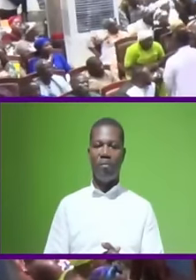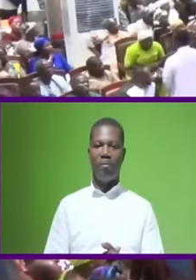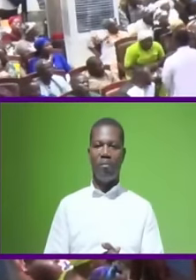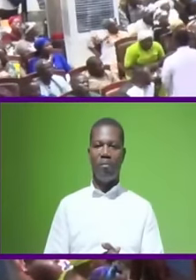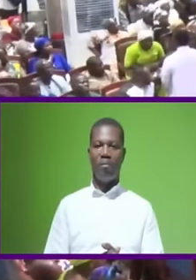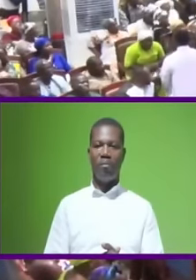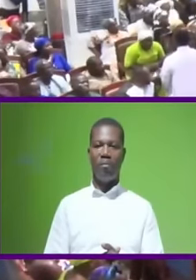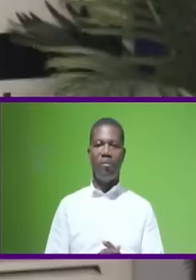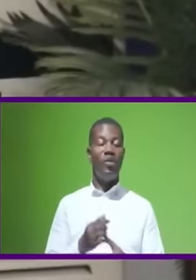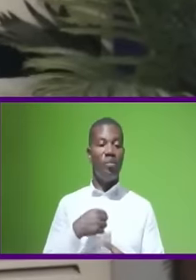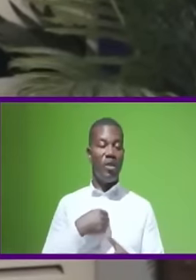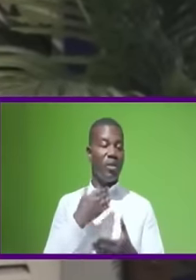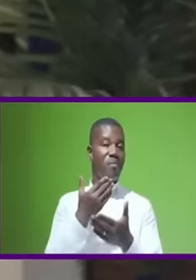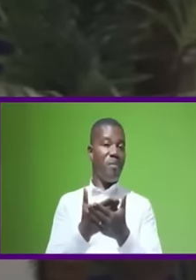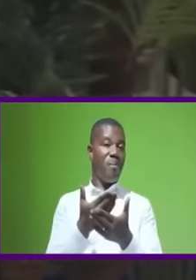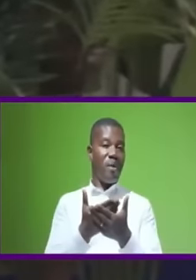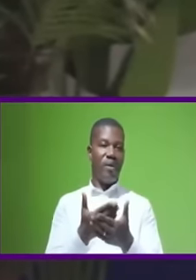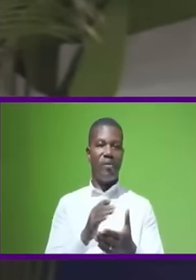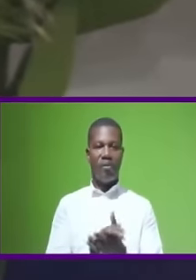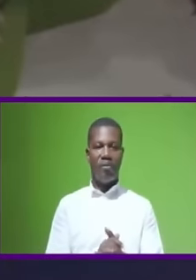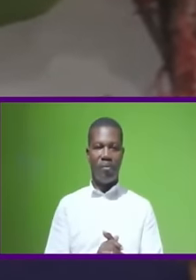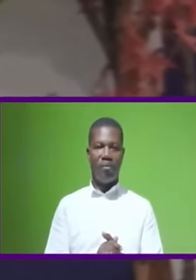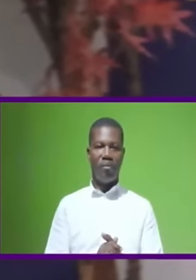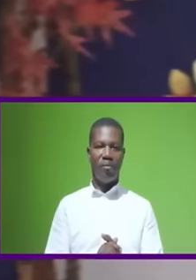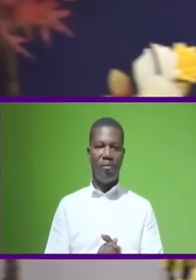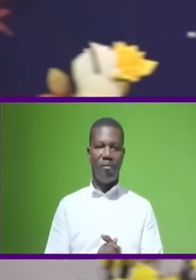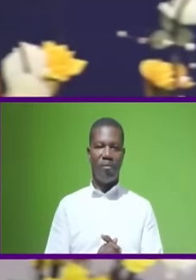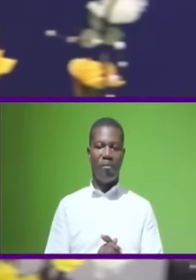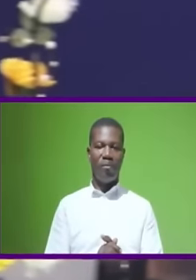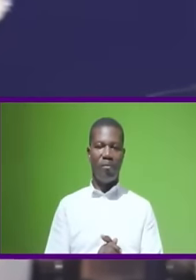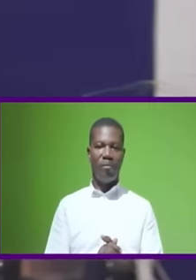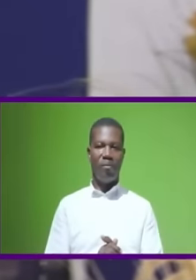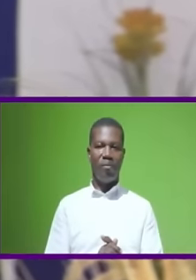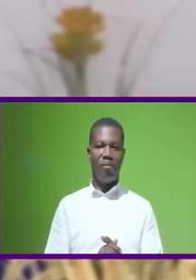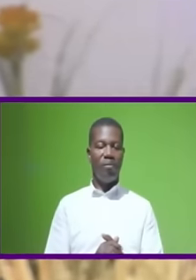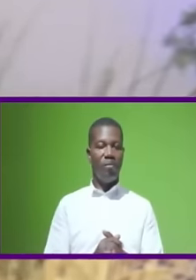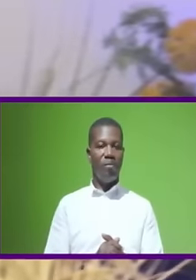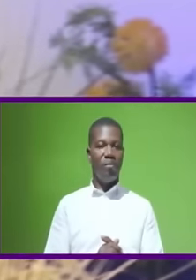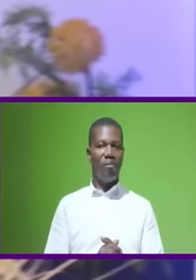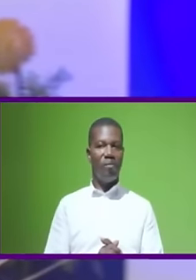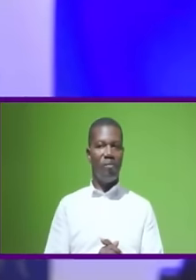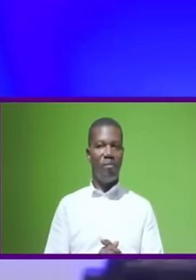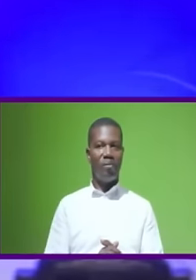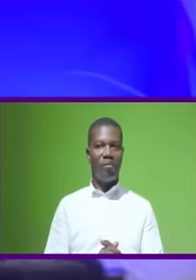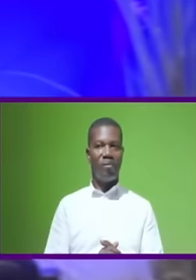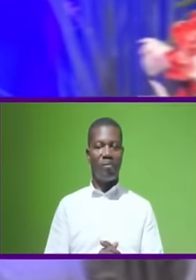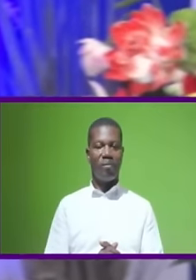And to mess up. So please. Many are no more.